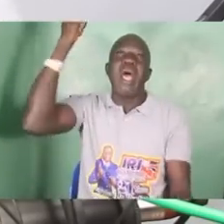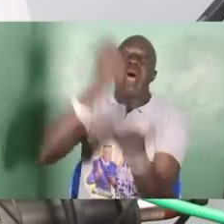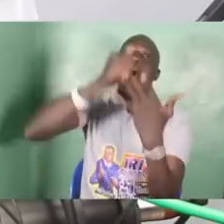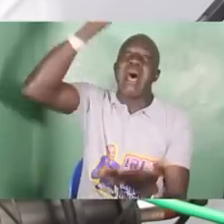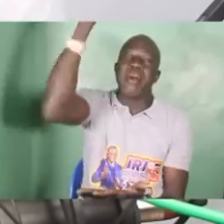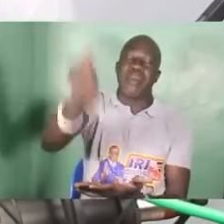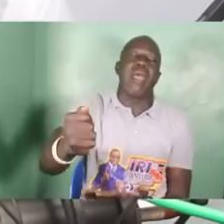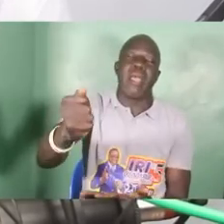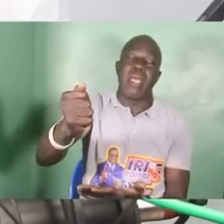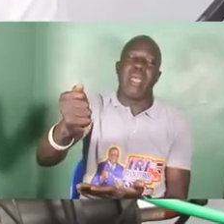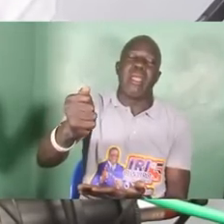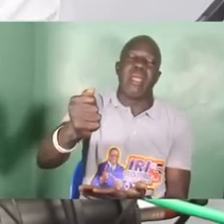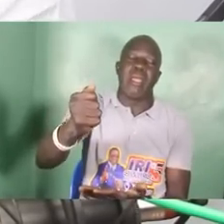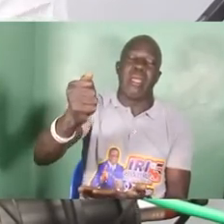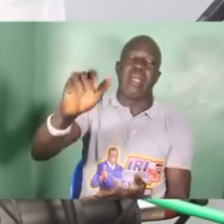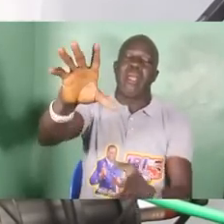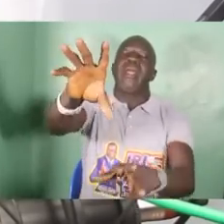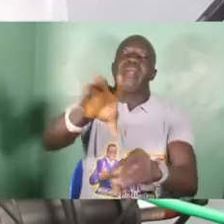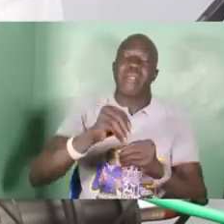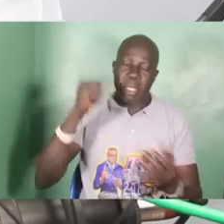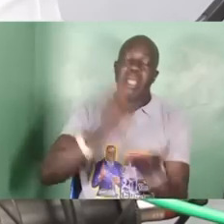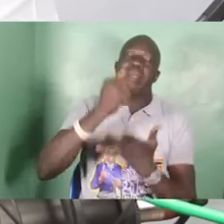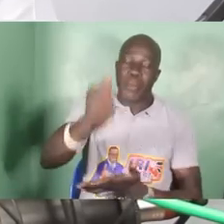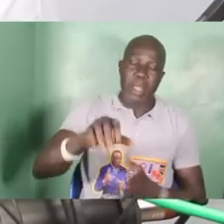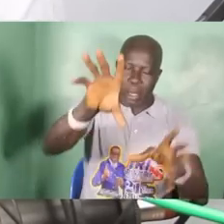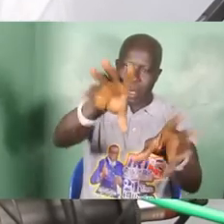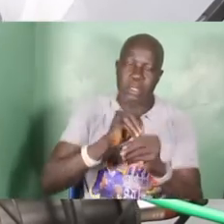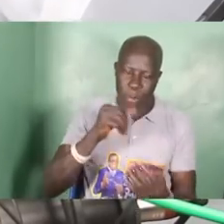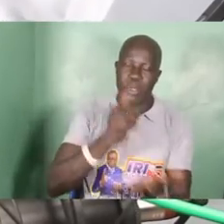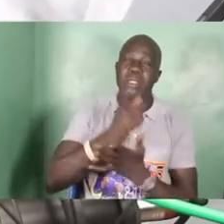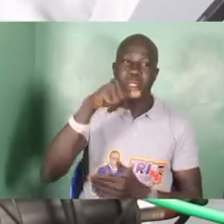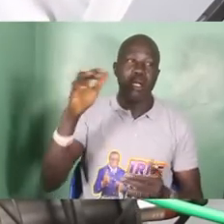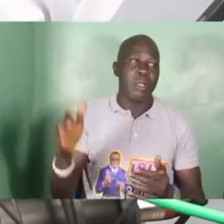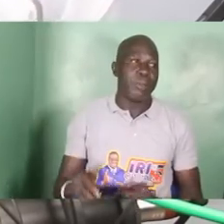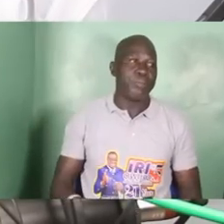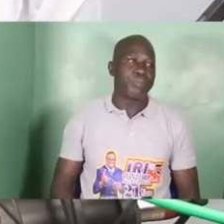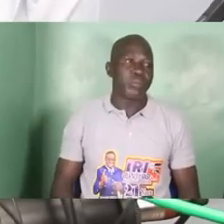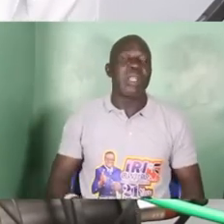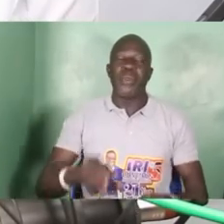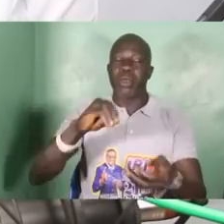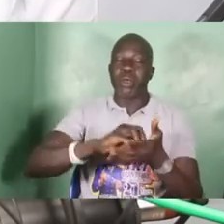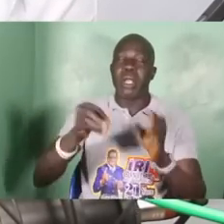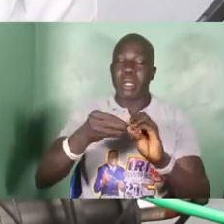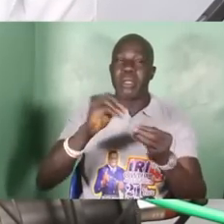yeah. Amen. In the name of Jesus. Amen. Did they jump? Yes, sir. Jump. Consider. Write